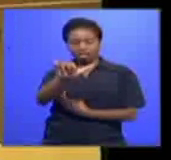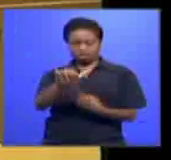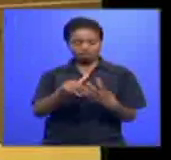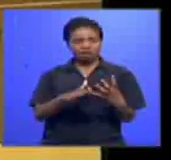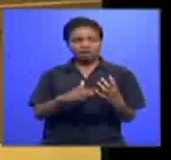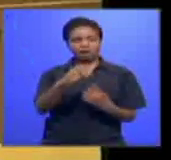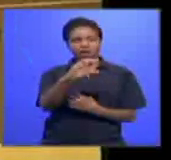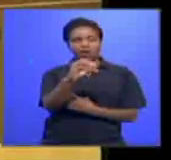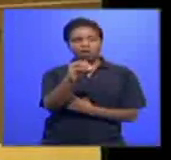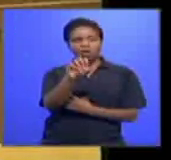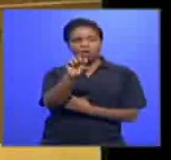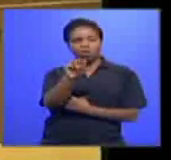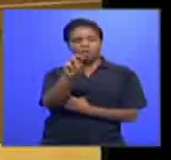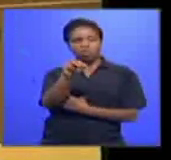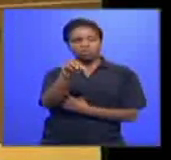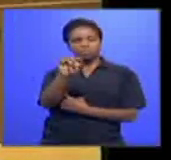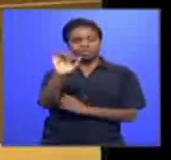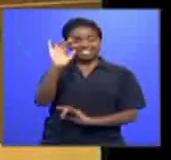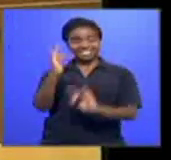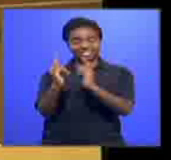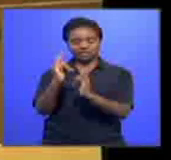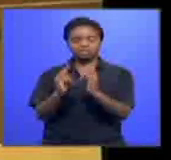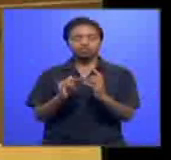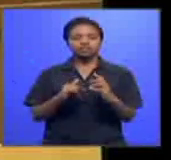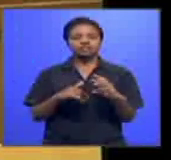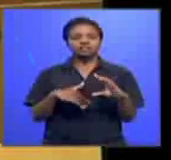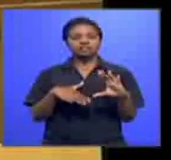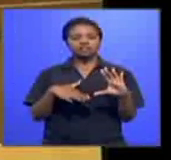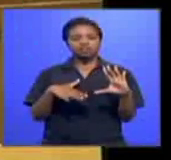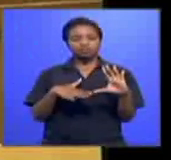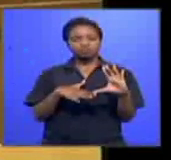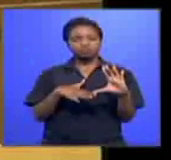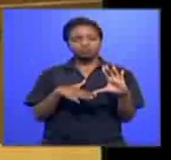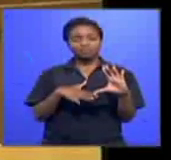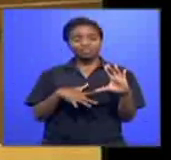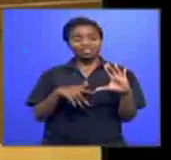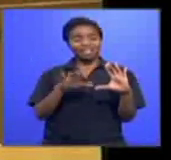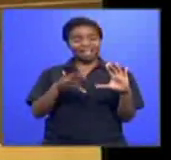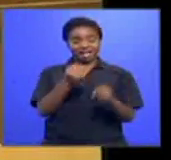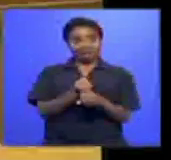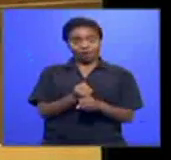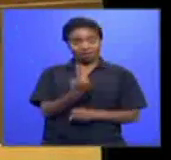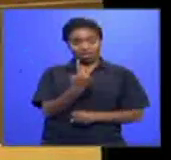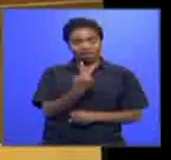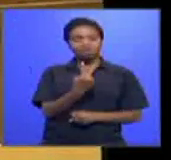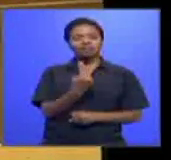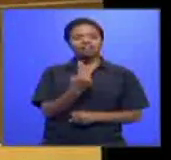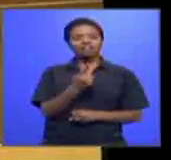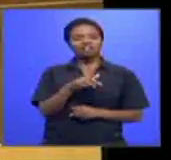Cosmo City, and Kleinhof in Gauteng,